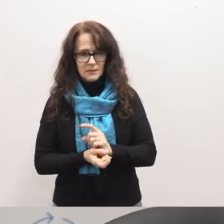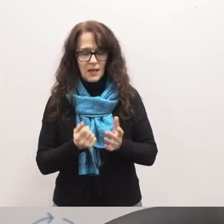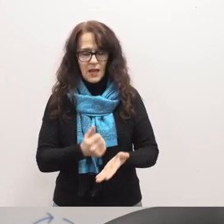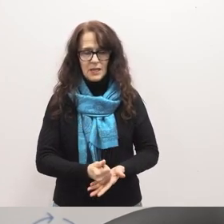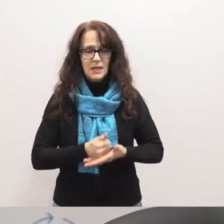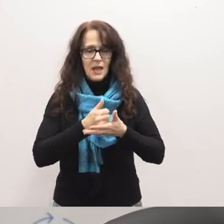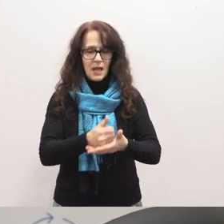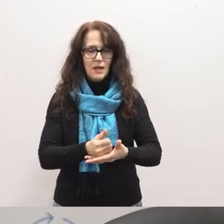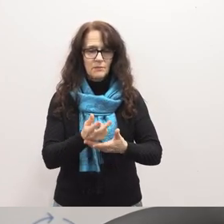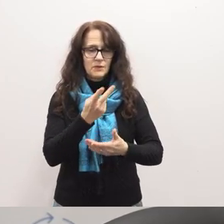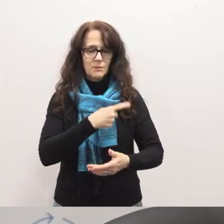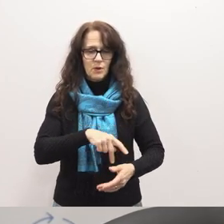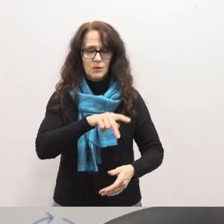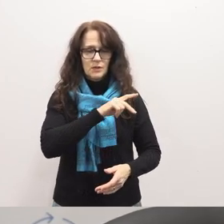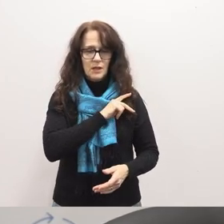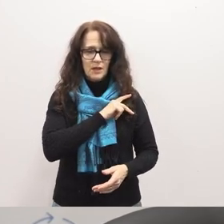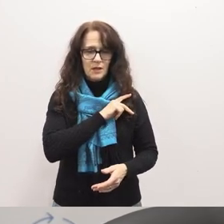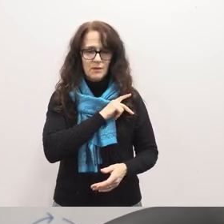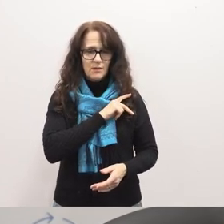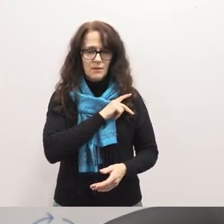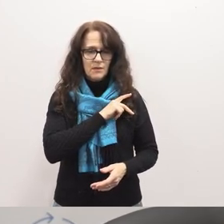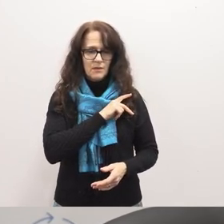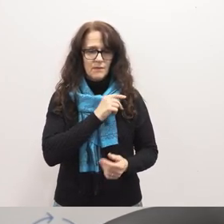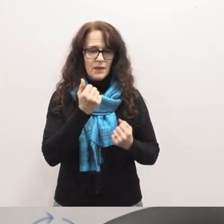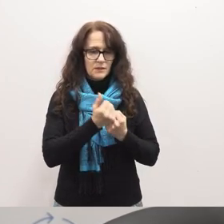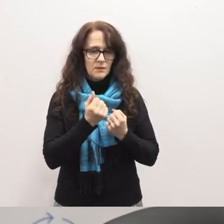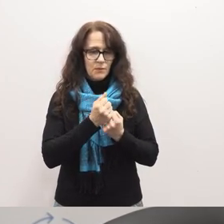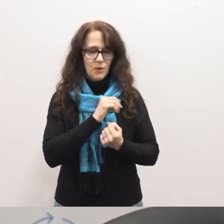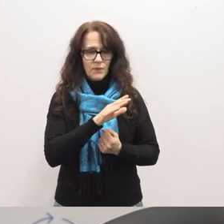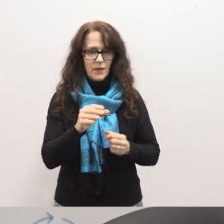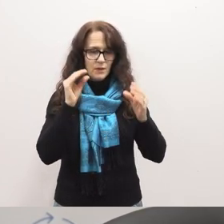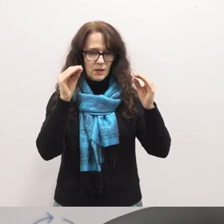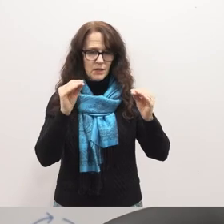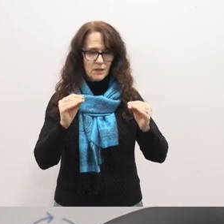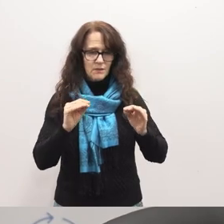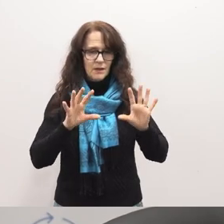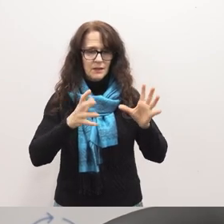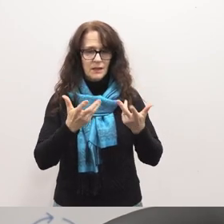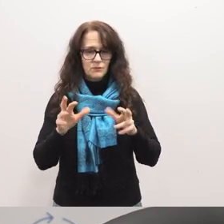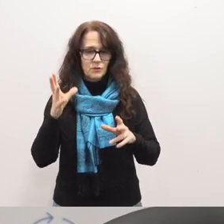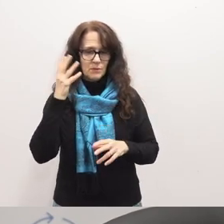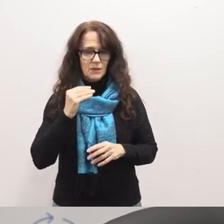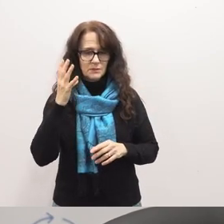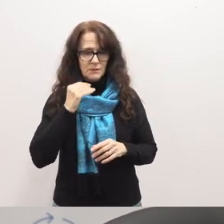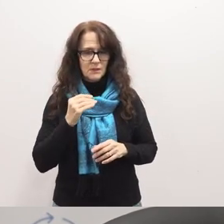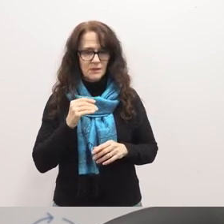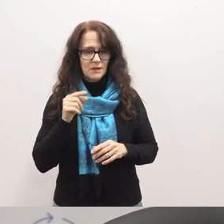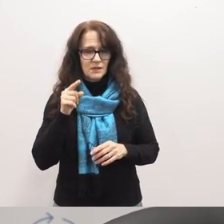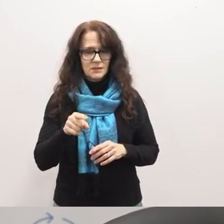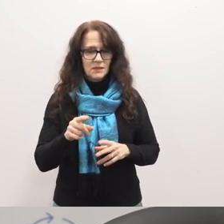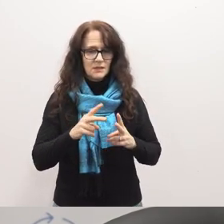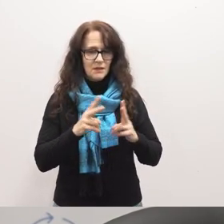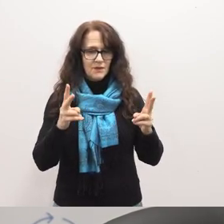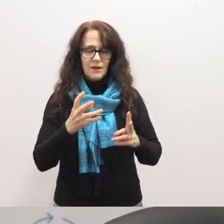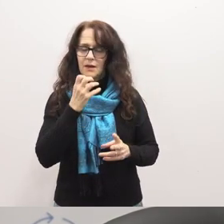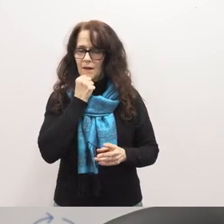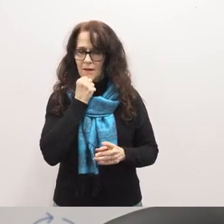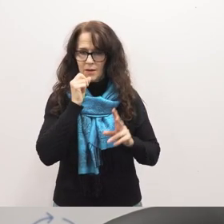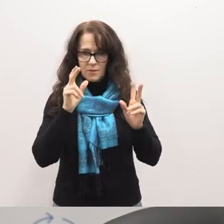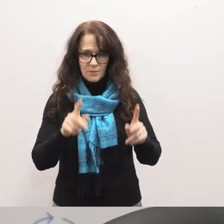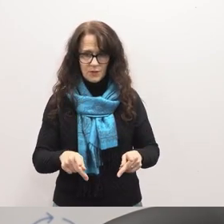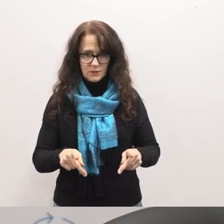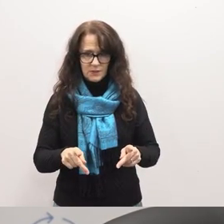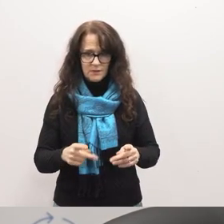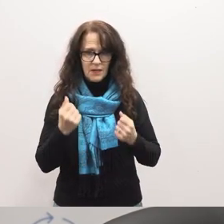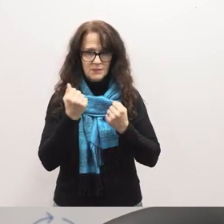helps personalize and support their instruction and classroom experience. She is a very caring person